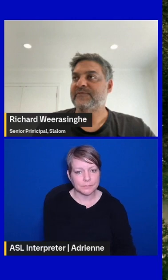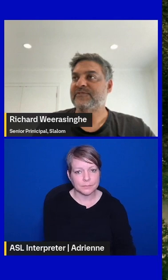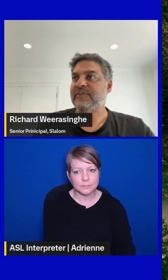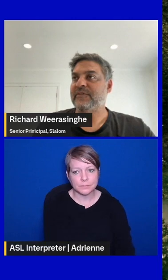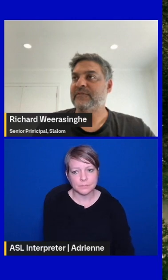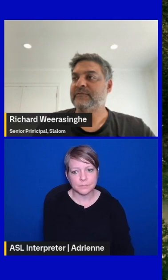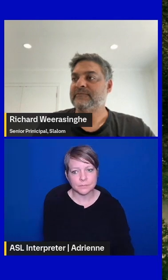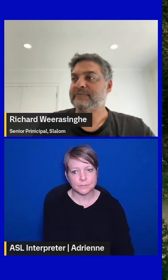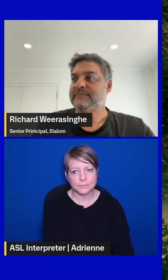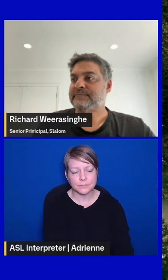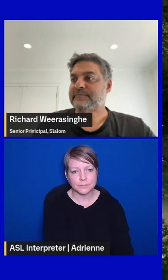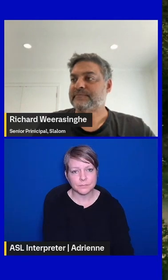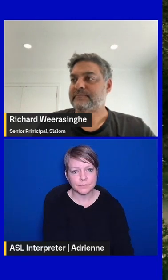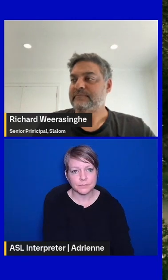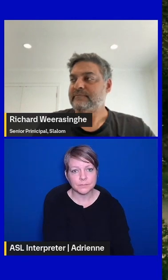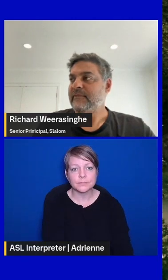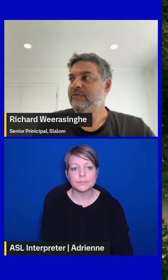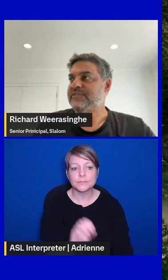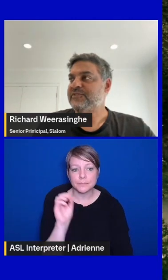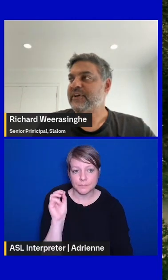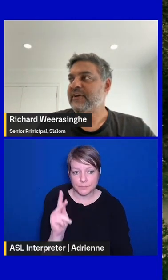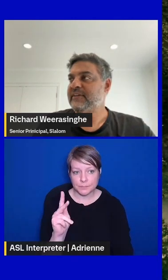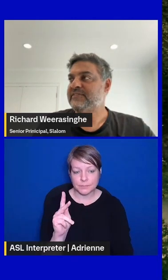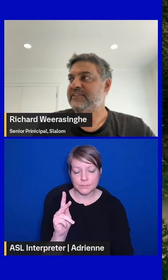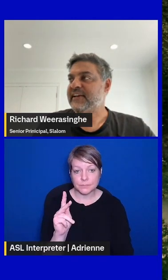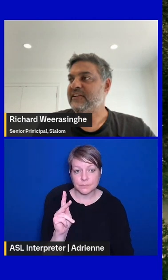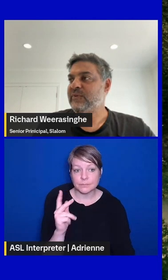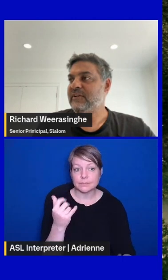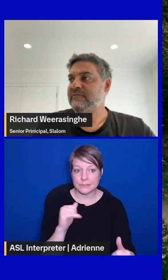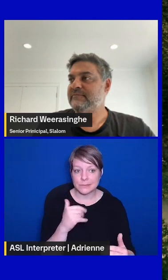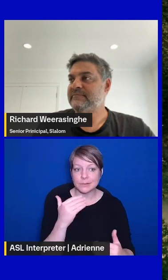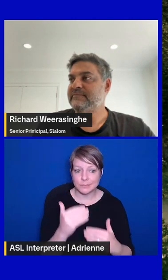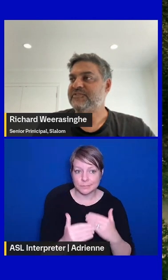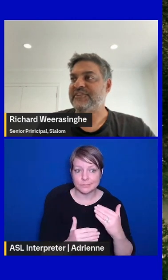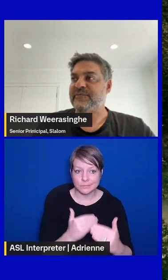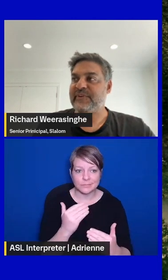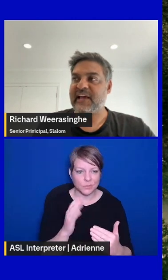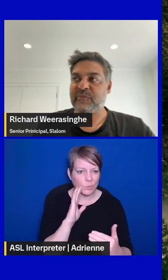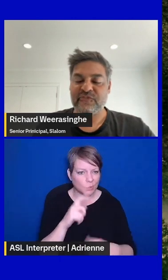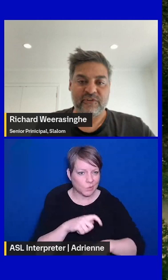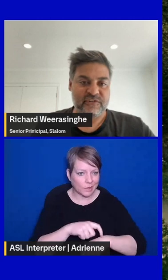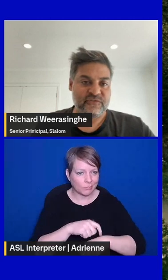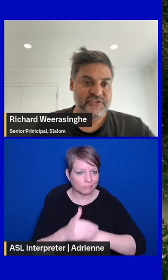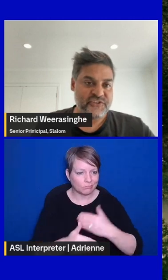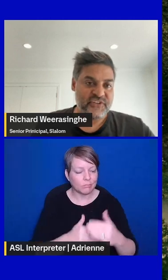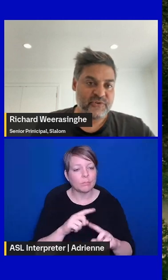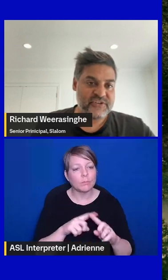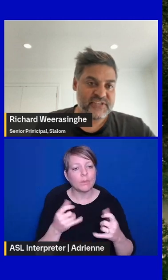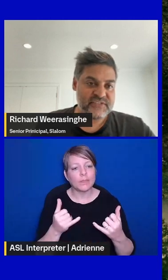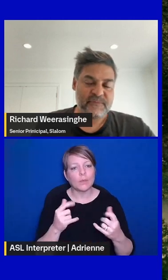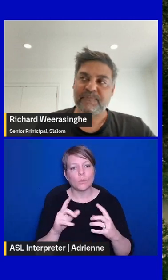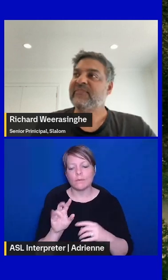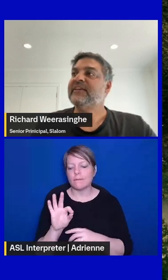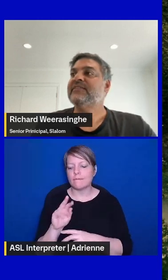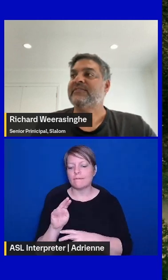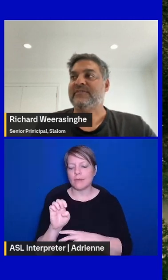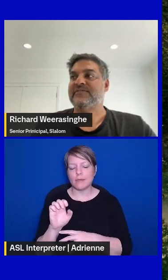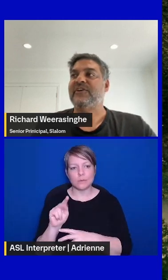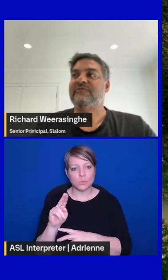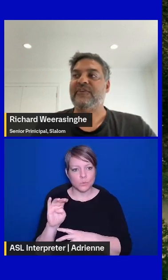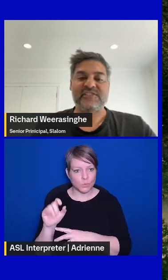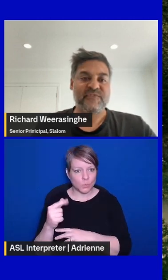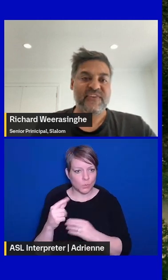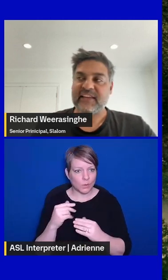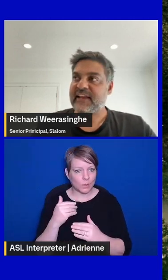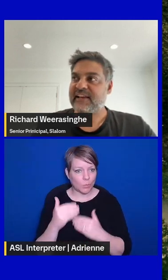Okay, so we're still going. It's going to take a little while. So we're now moved on to the fine tuning process.